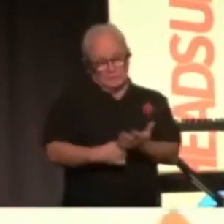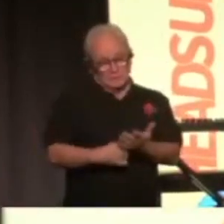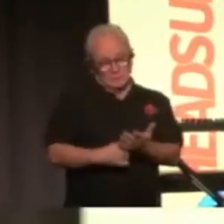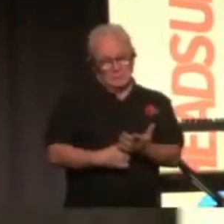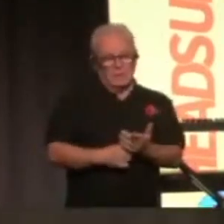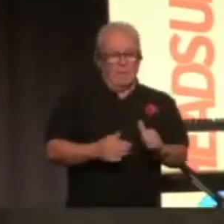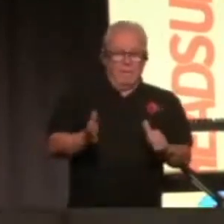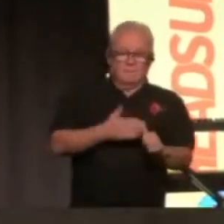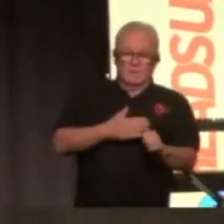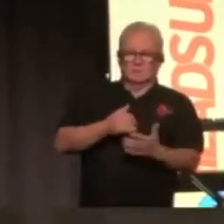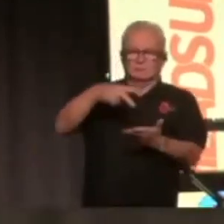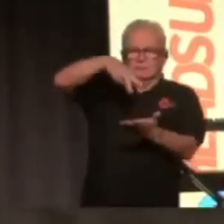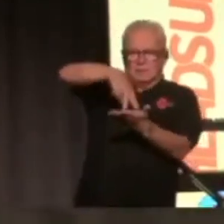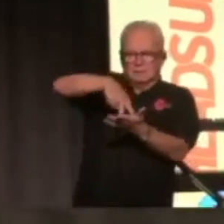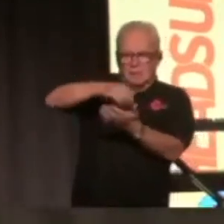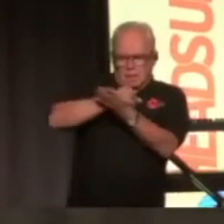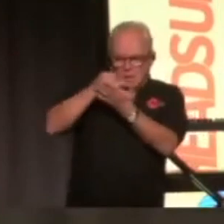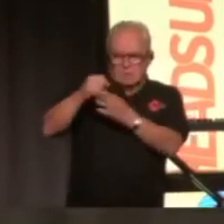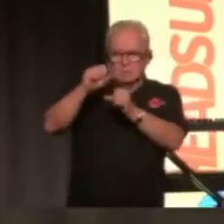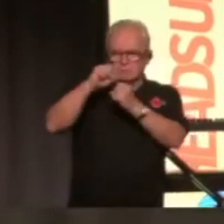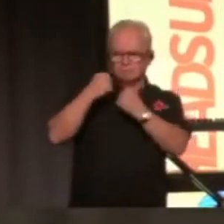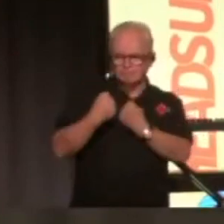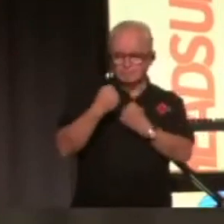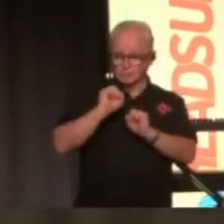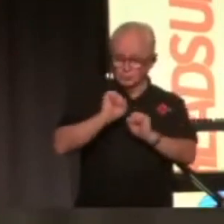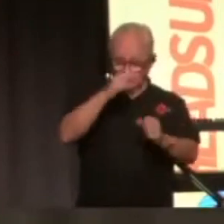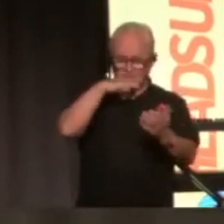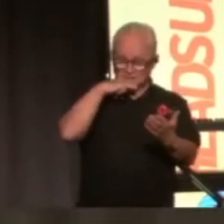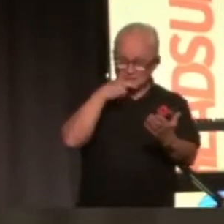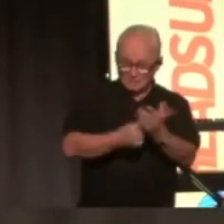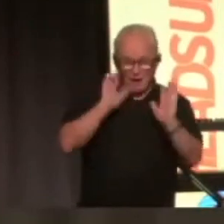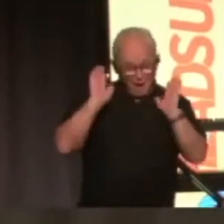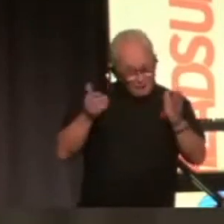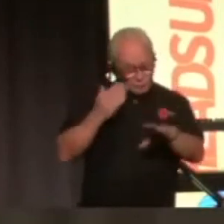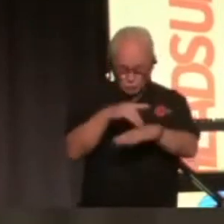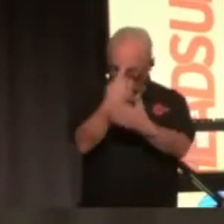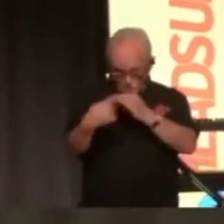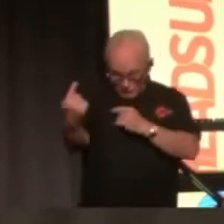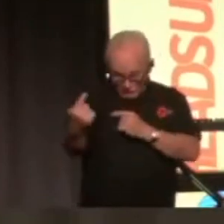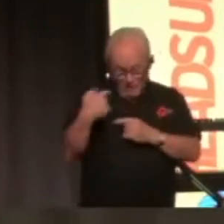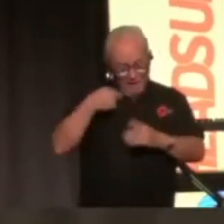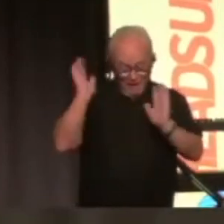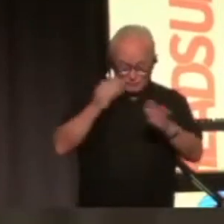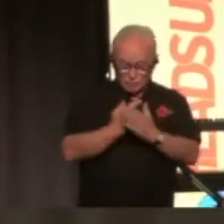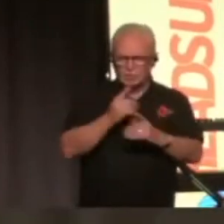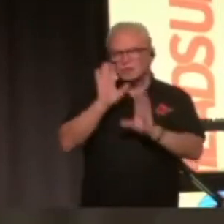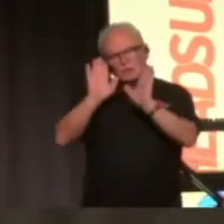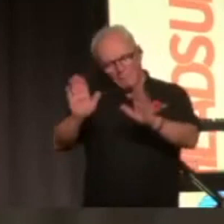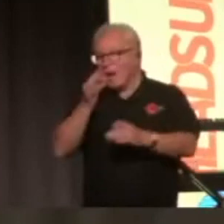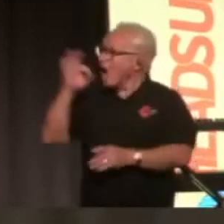The first stand comes down to you. You have to do that. I have to do that. Stop asking God to make you